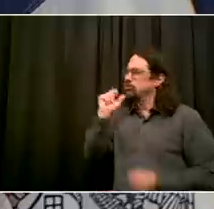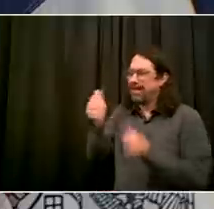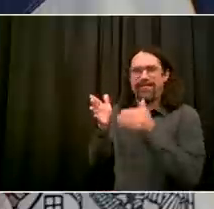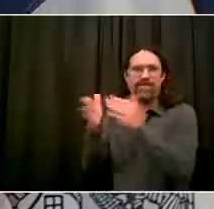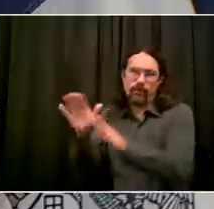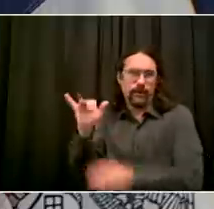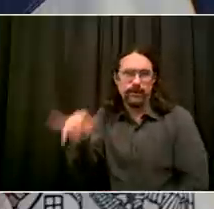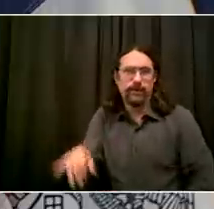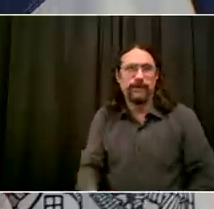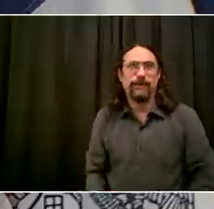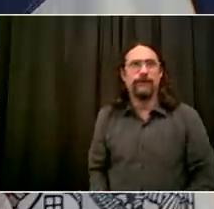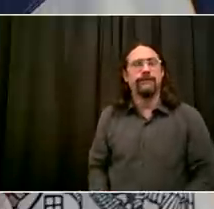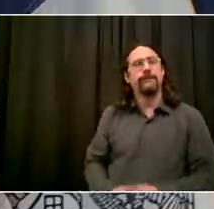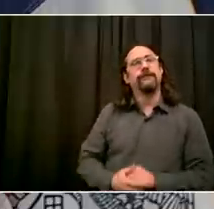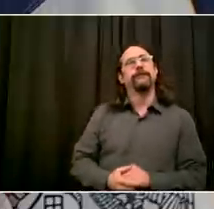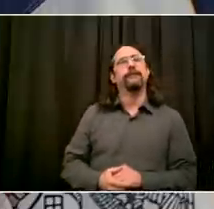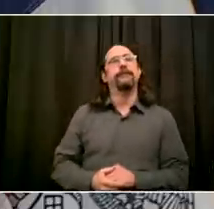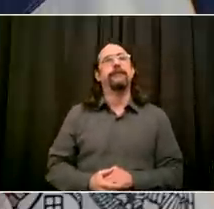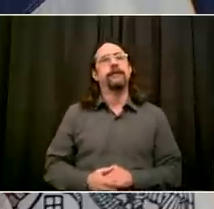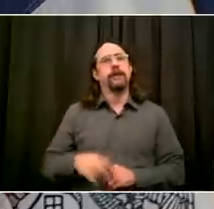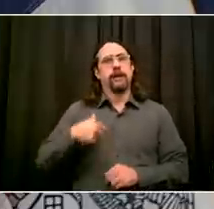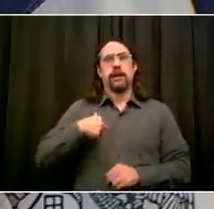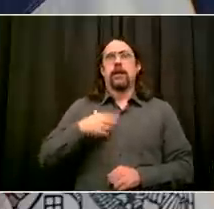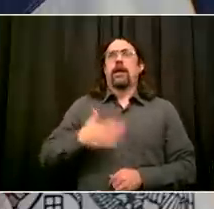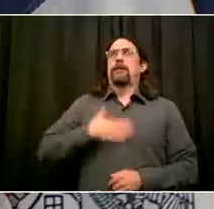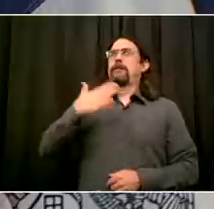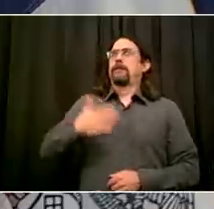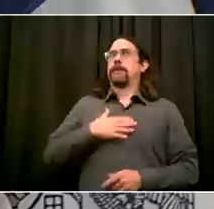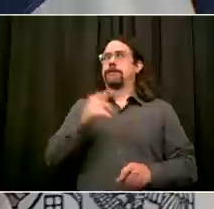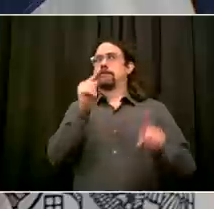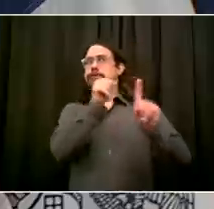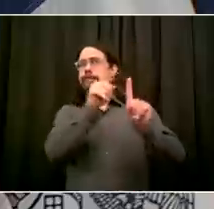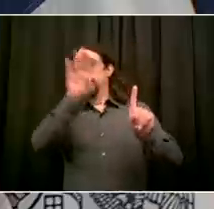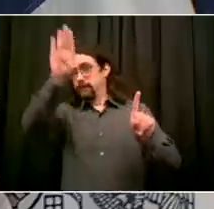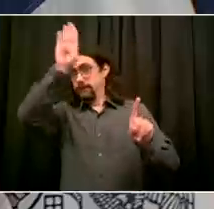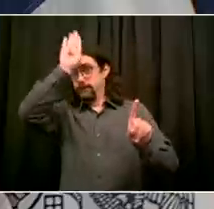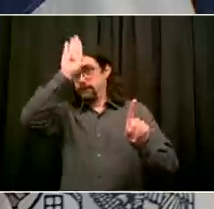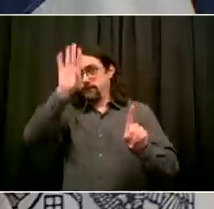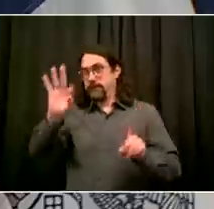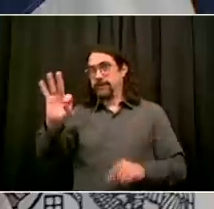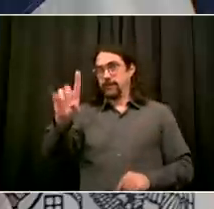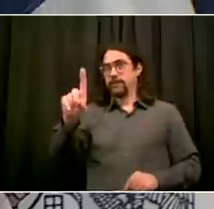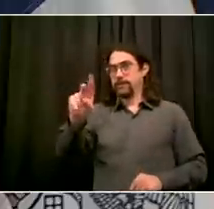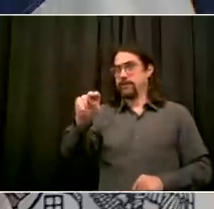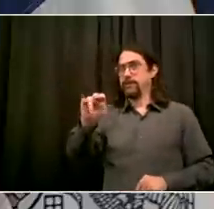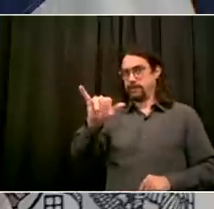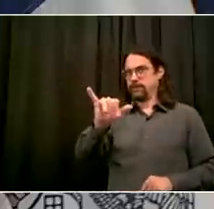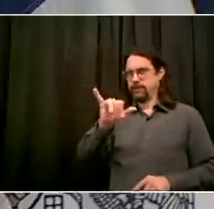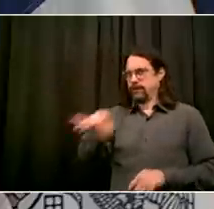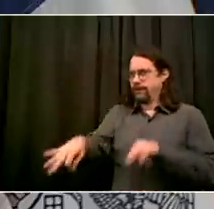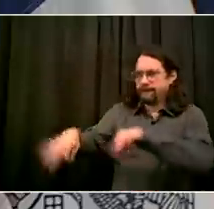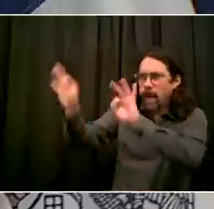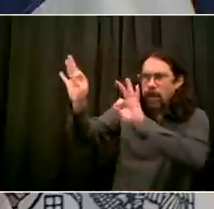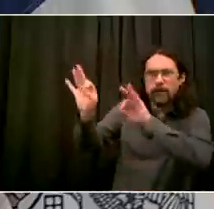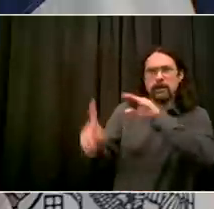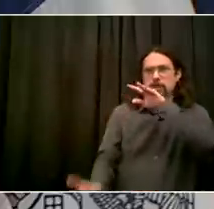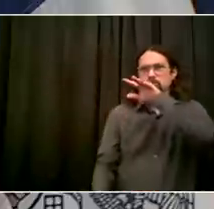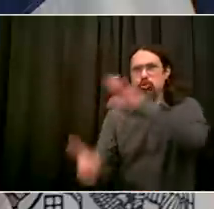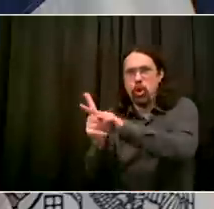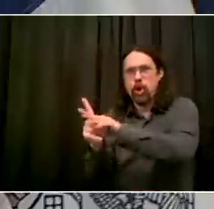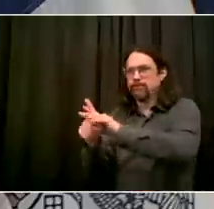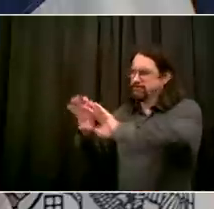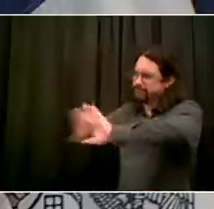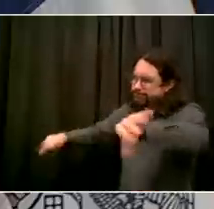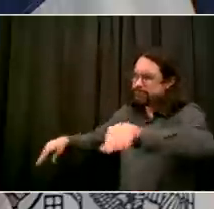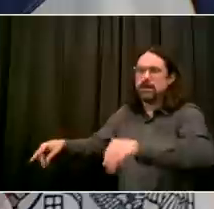codes are showing a particularly high level of this disease and it's a danger to everyone. People have to be smart to not let something like